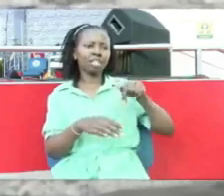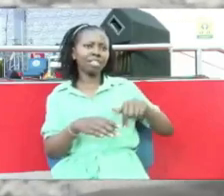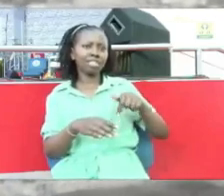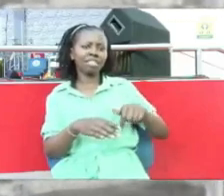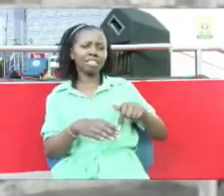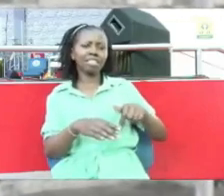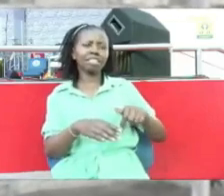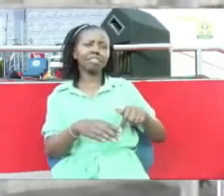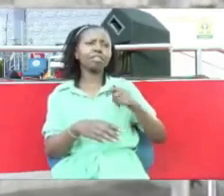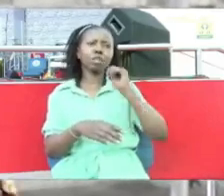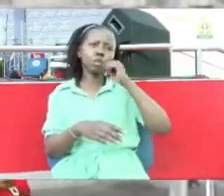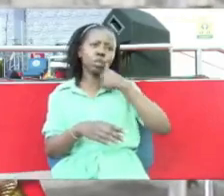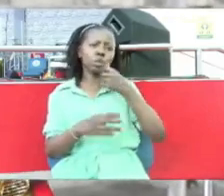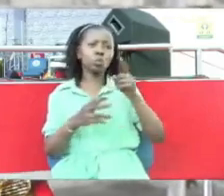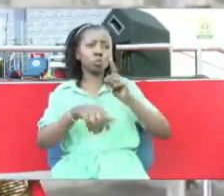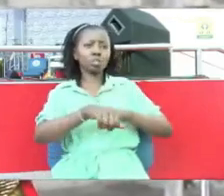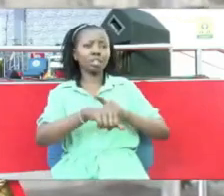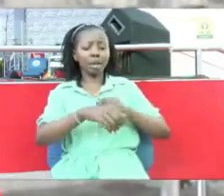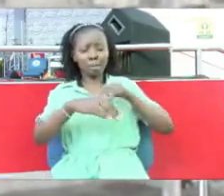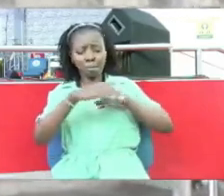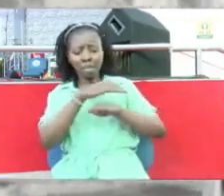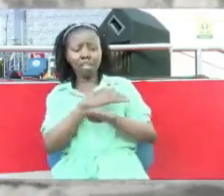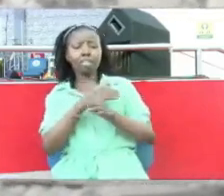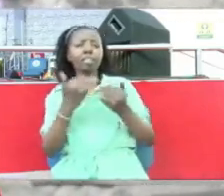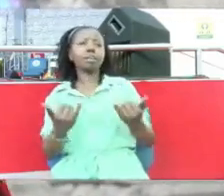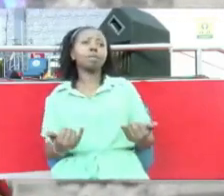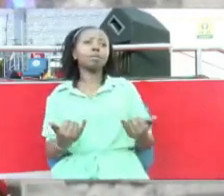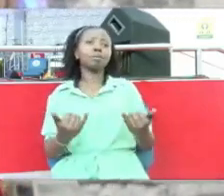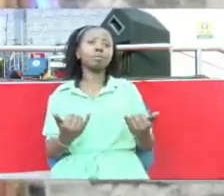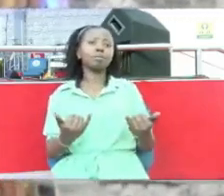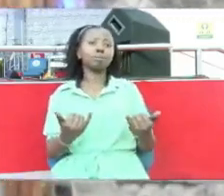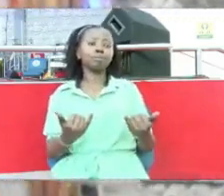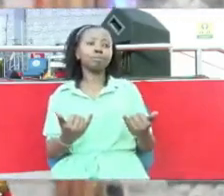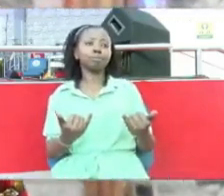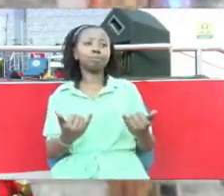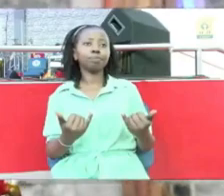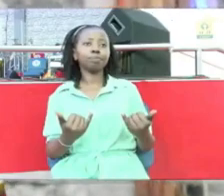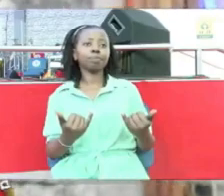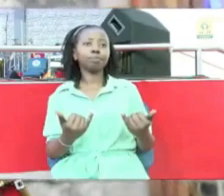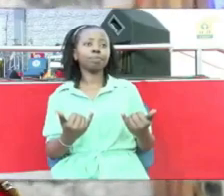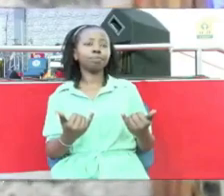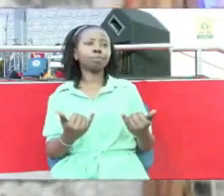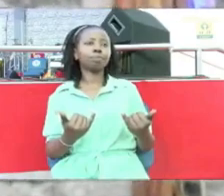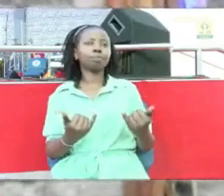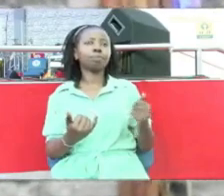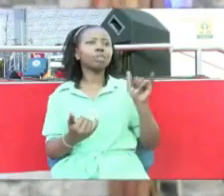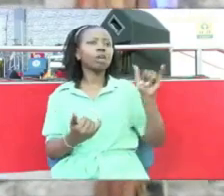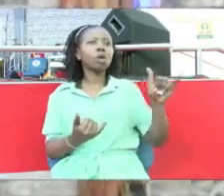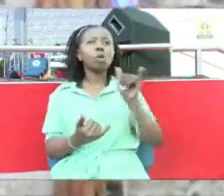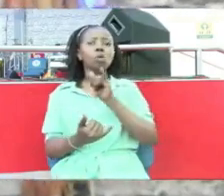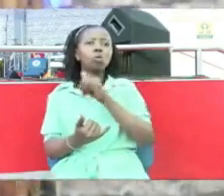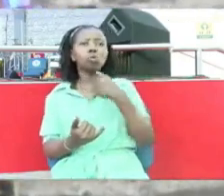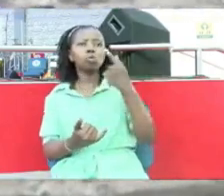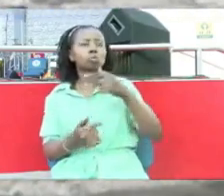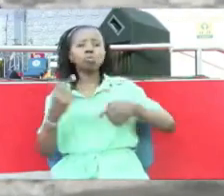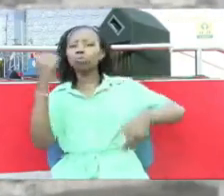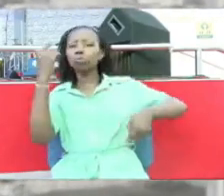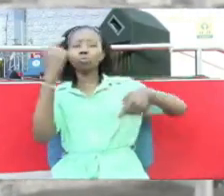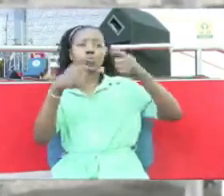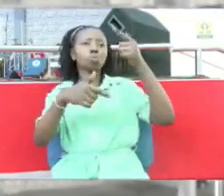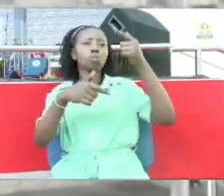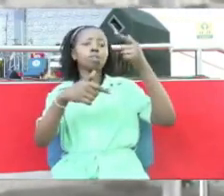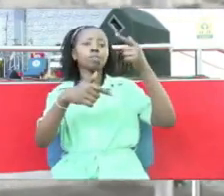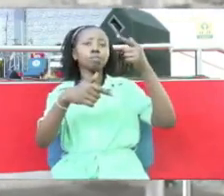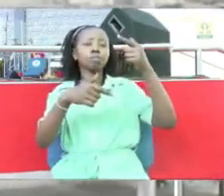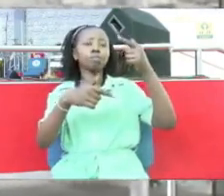we have entered into, ni katika msimu huu ambao tumeingia, those who will excel, wale ambao